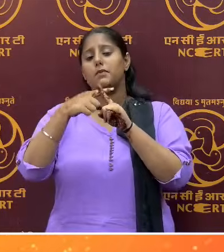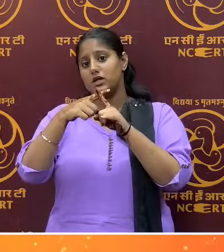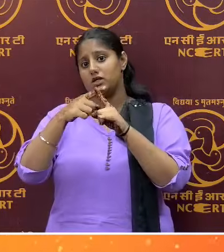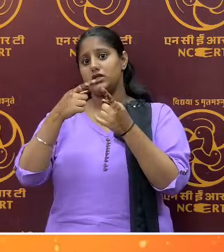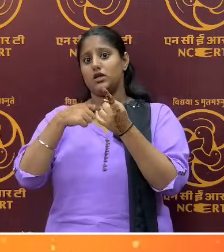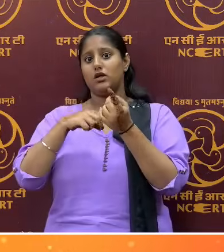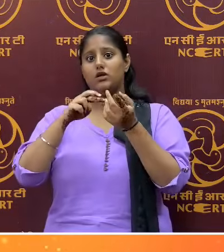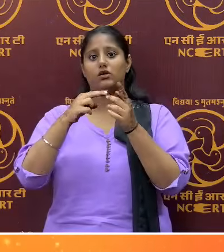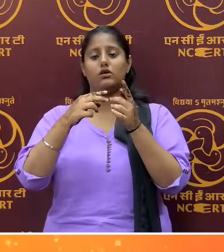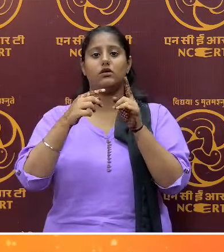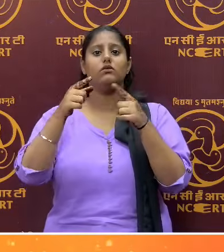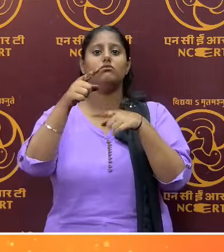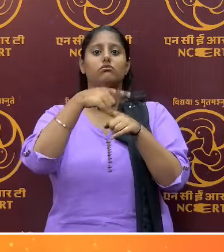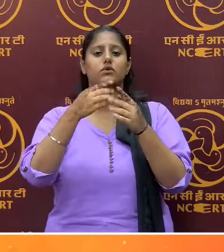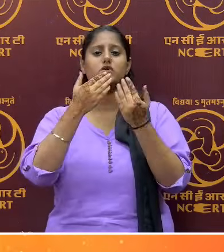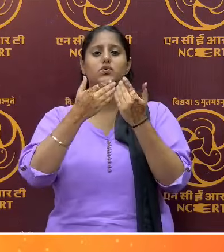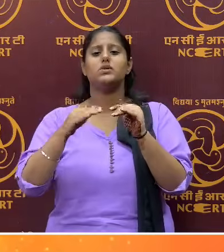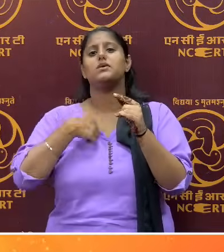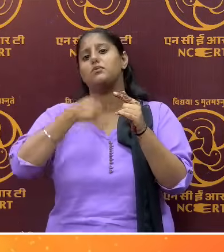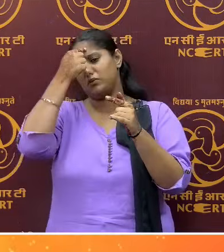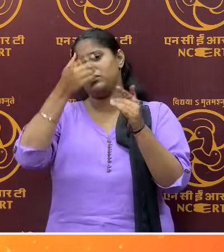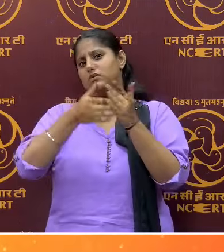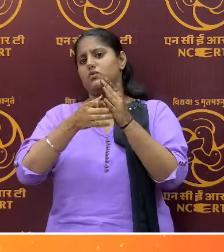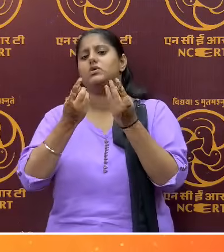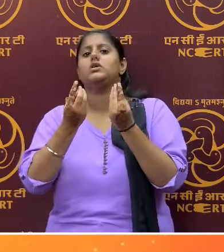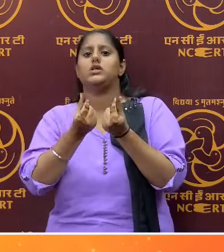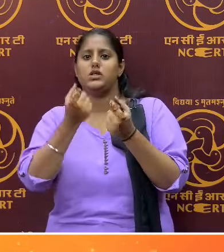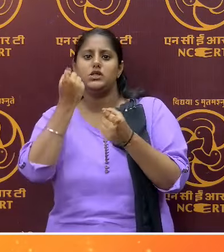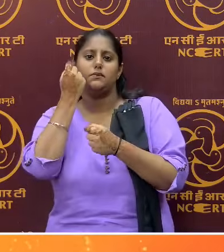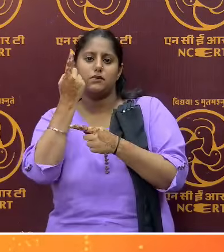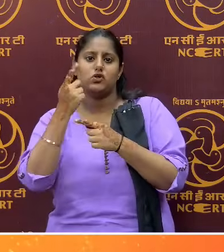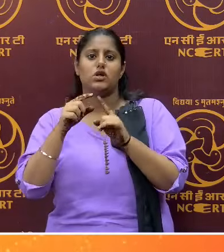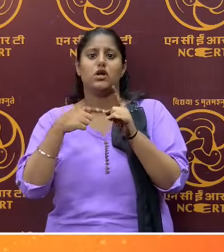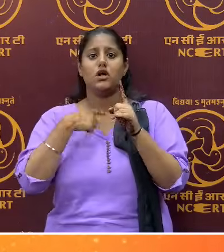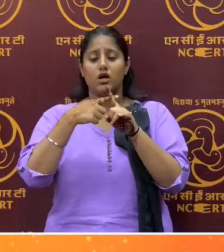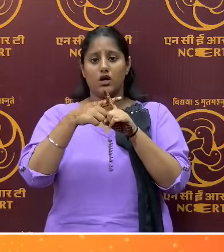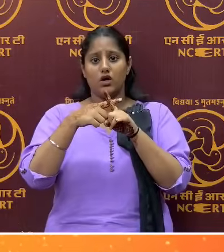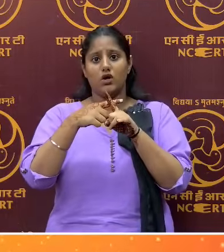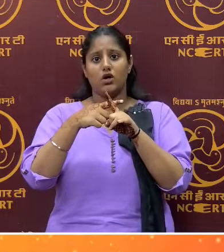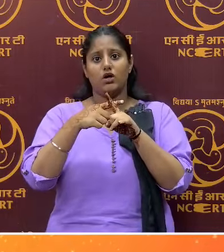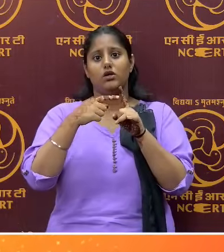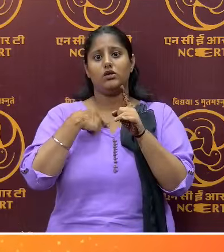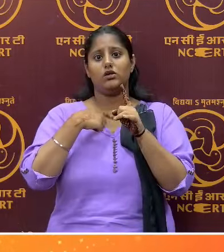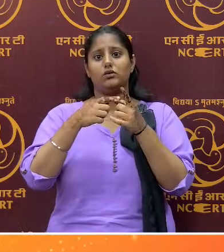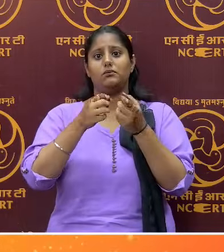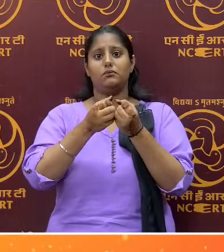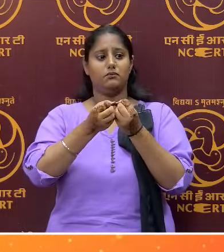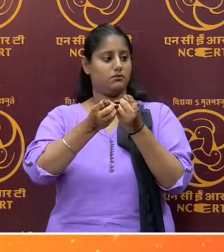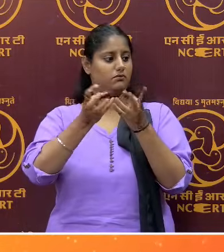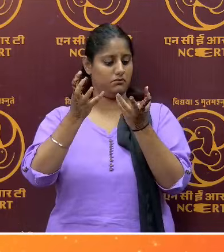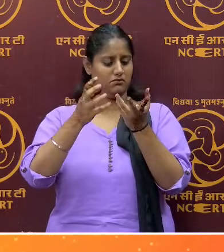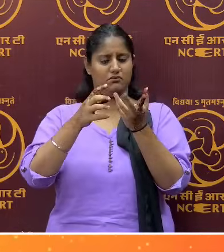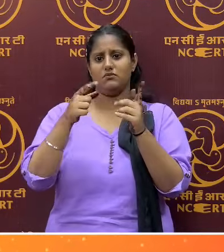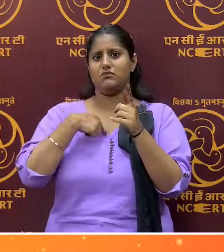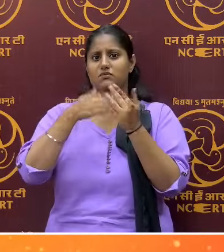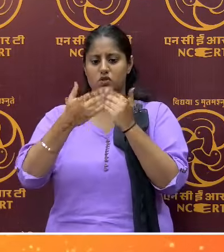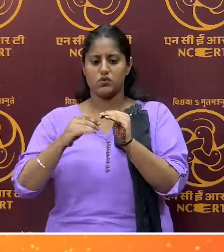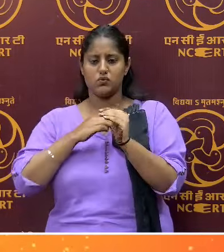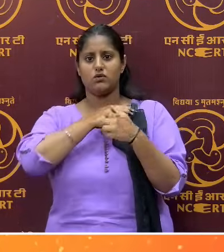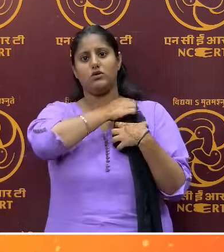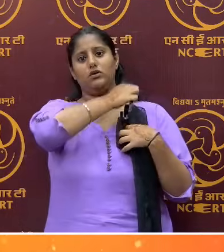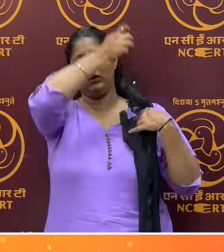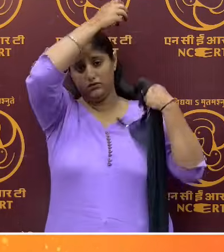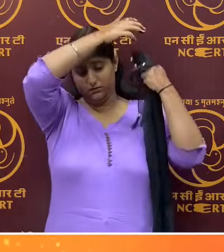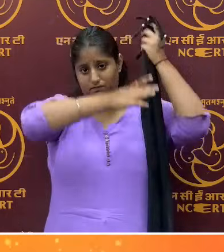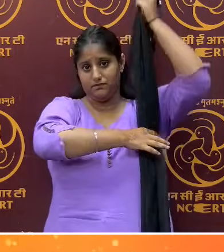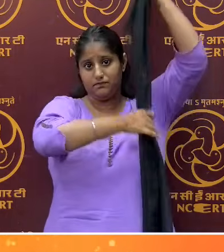for the students. If there is no such type of behavior will identify or condition was observed in the child, then auto